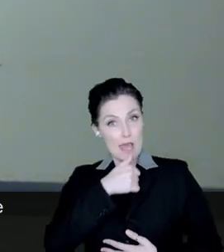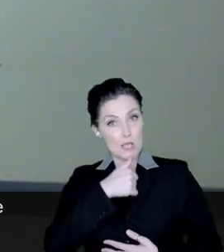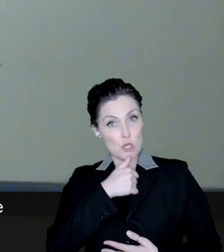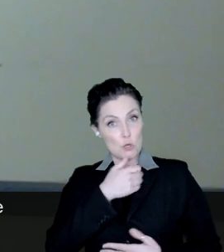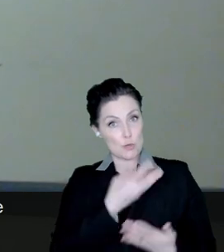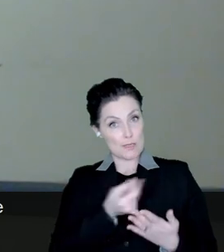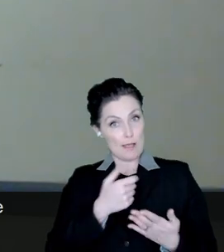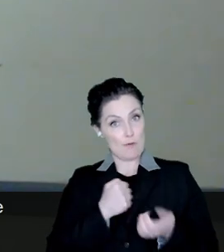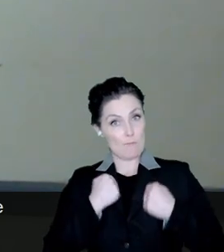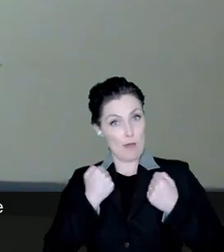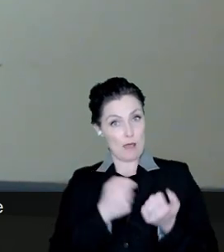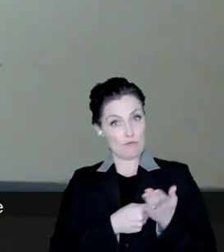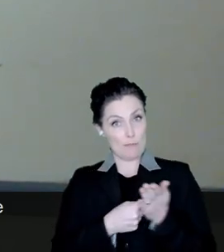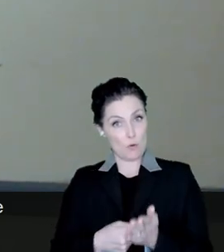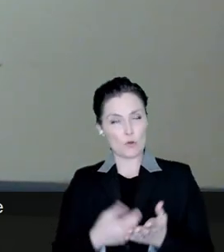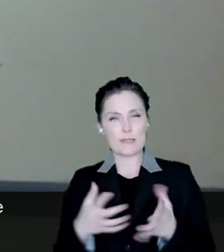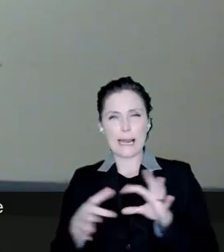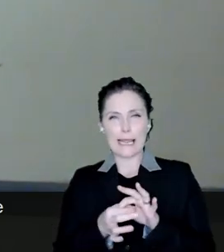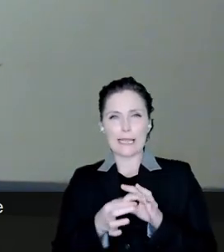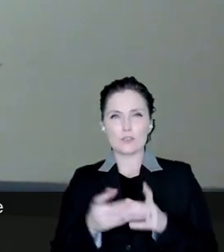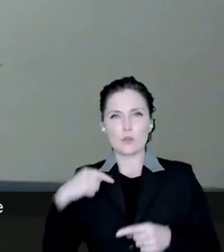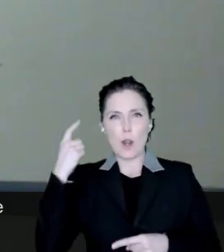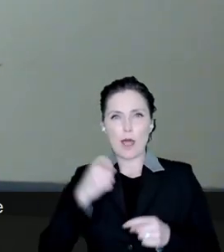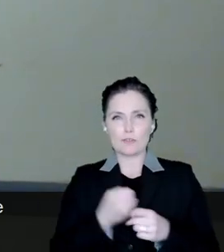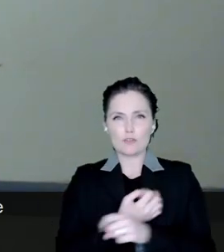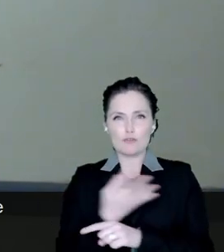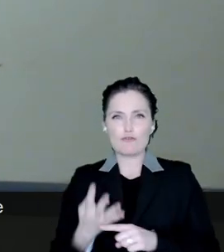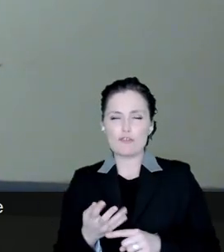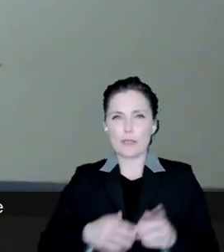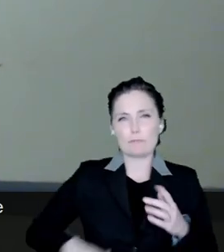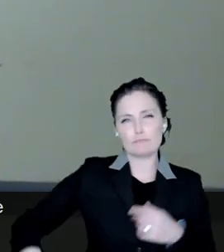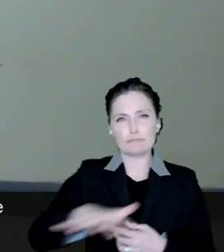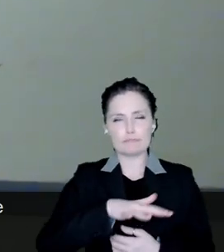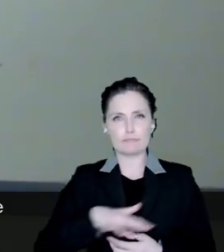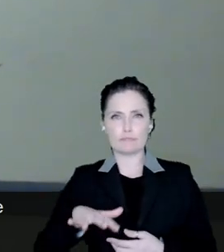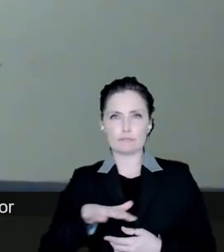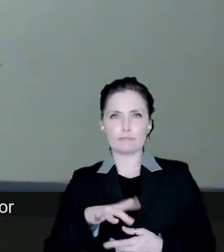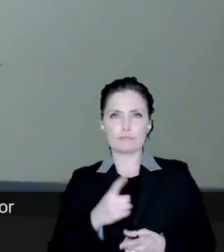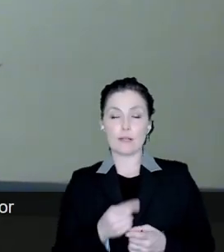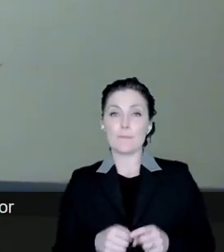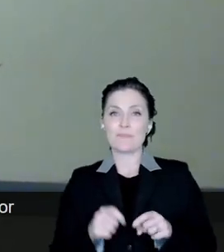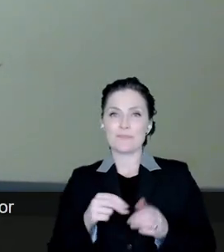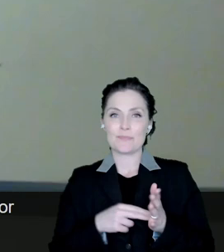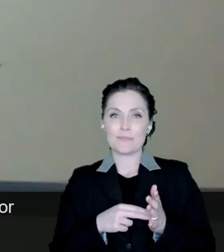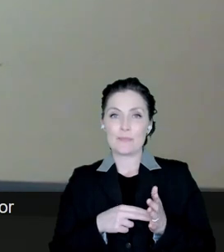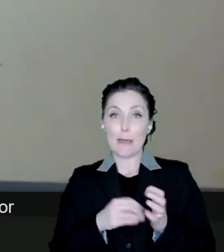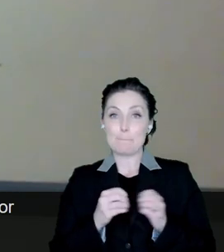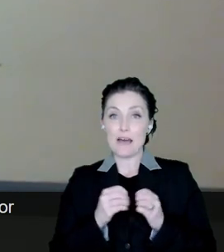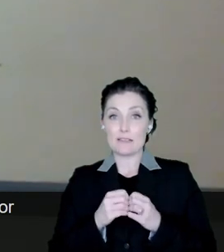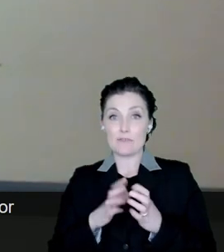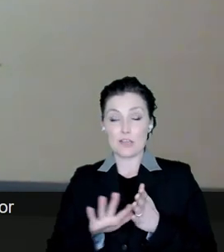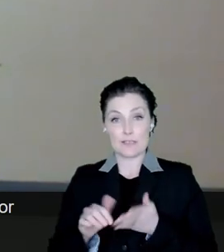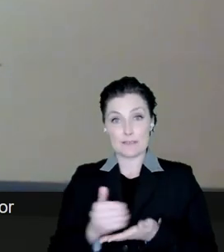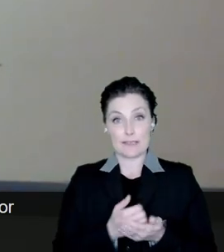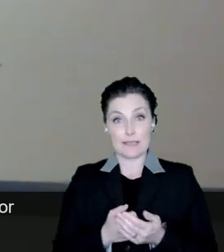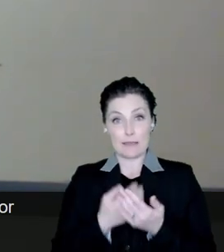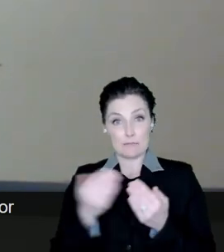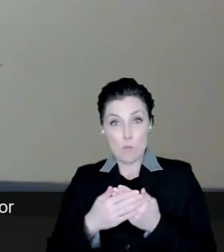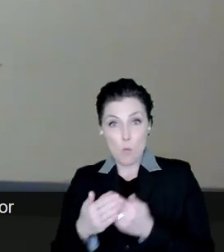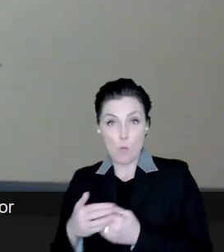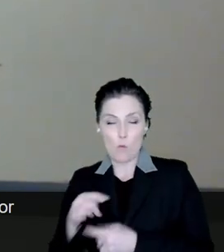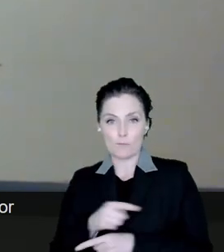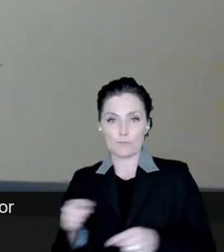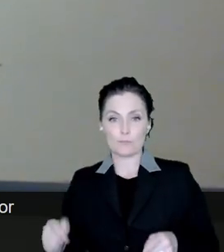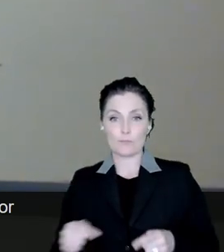London greening factor and net biodiversity gain into the London plan. But the London plan gets real strength if the boroughs